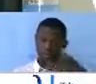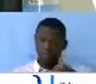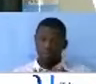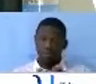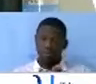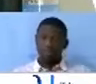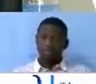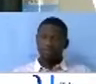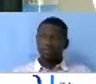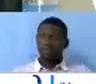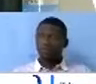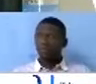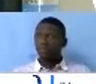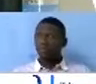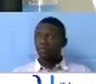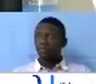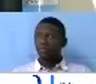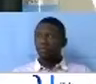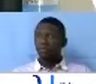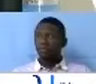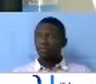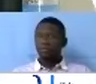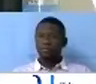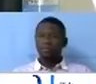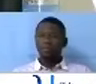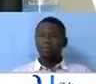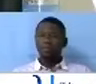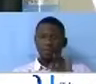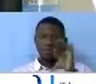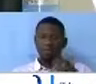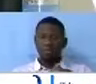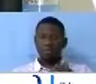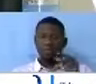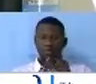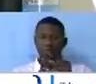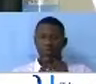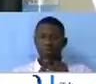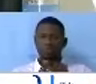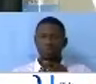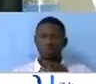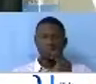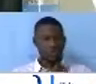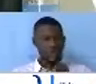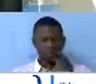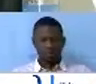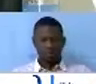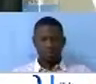Okay. Okay. I choose my words carefully. It was criminal also.